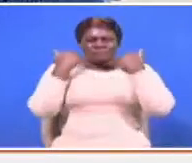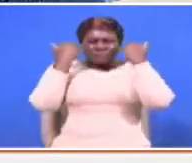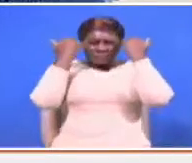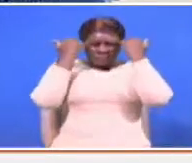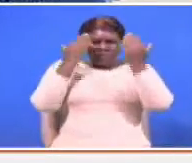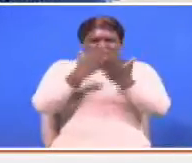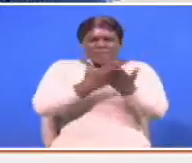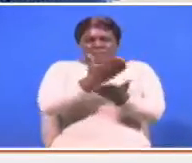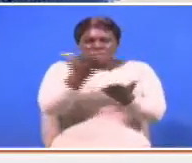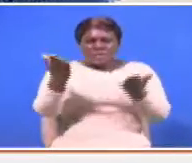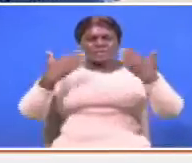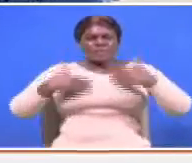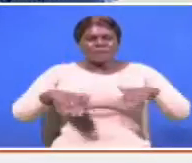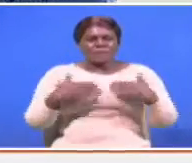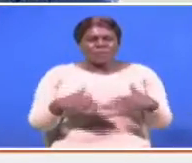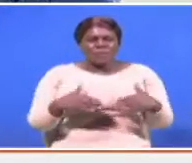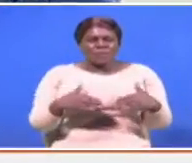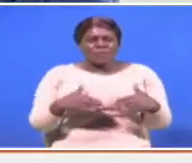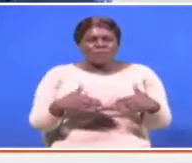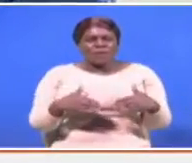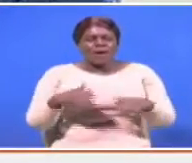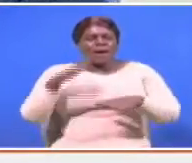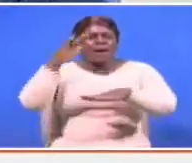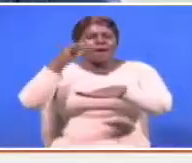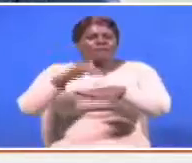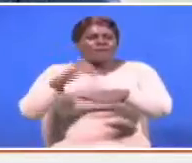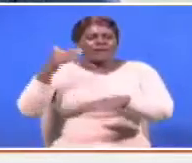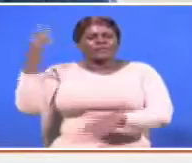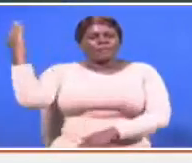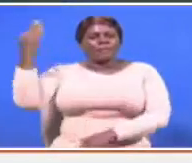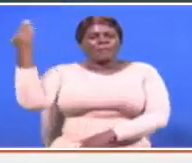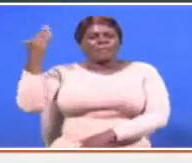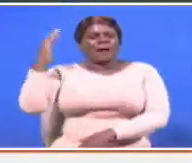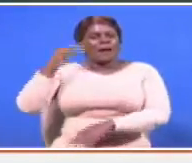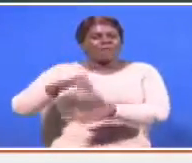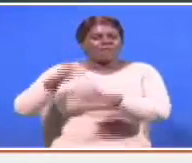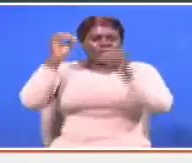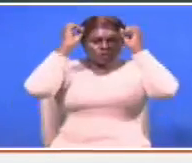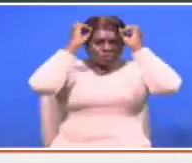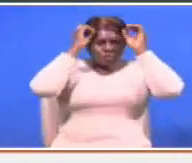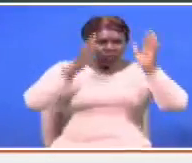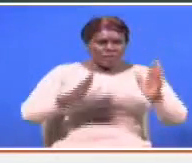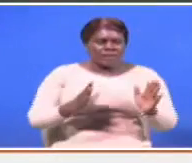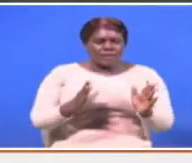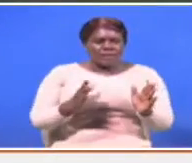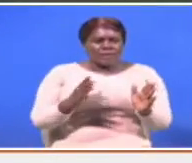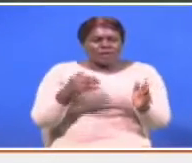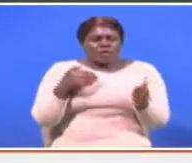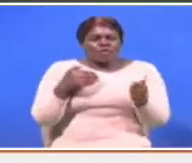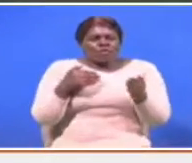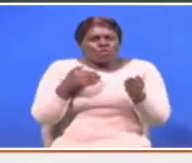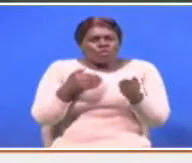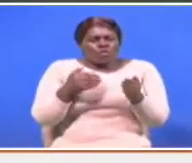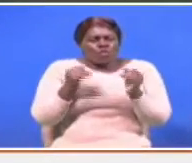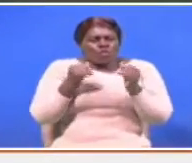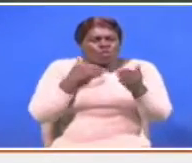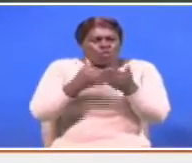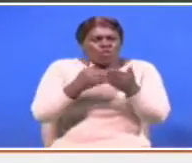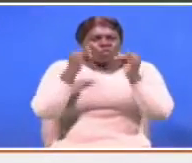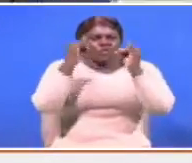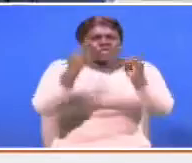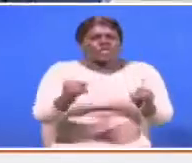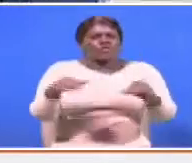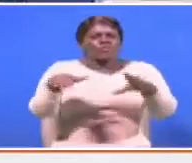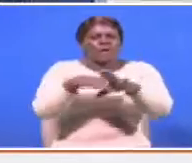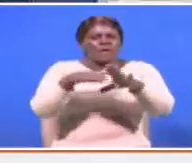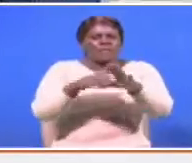with some of these changes always affects lecturers. It affects students. We're just about to have freshers coming in.